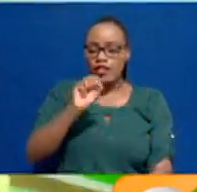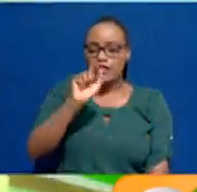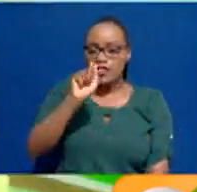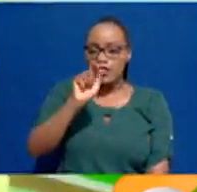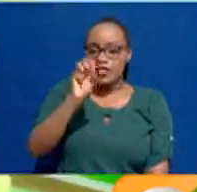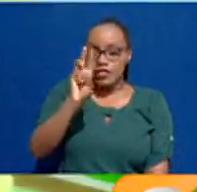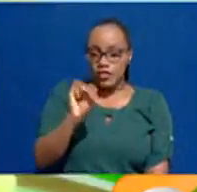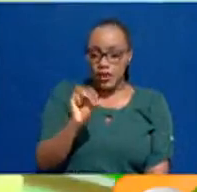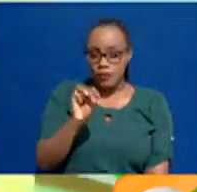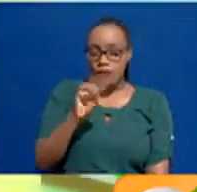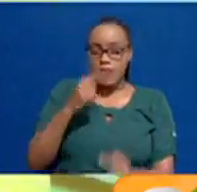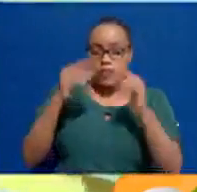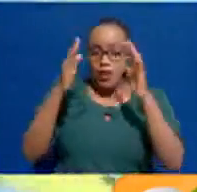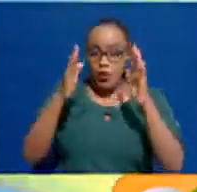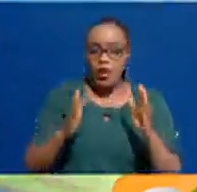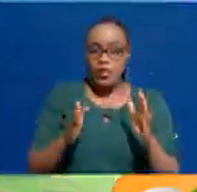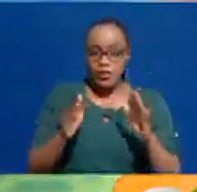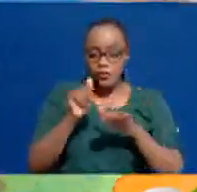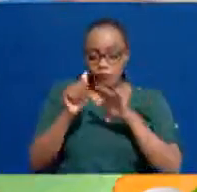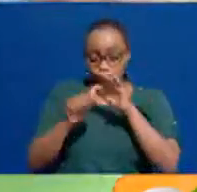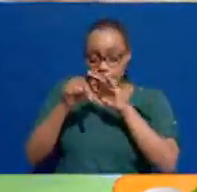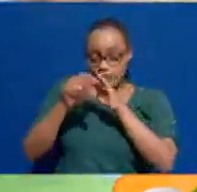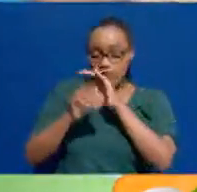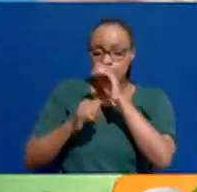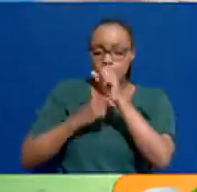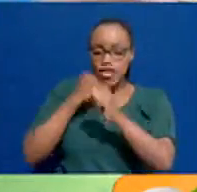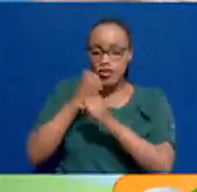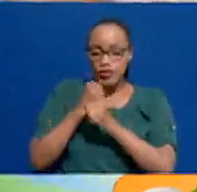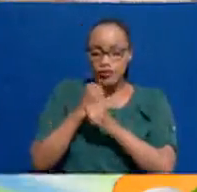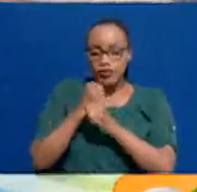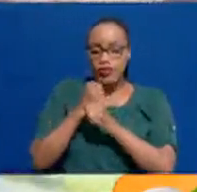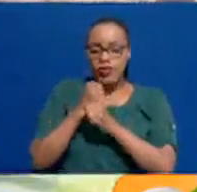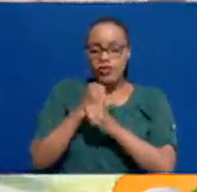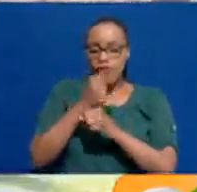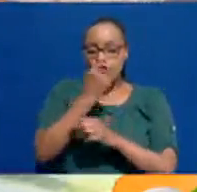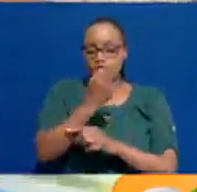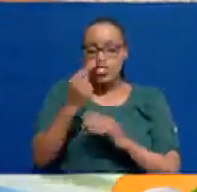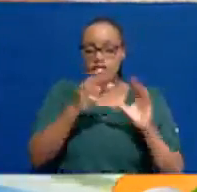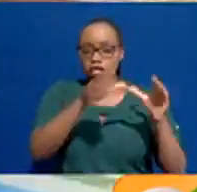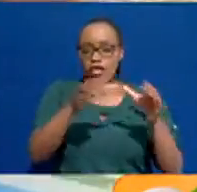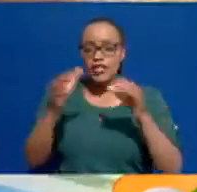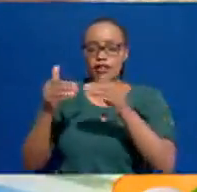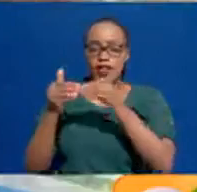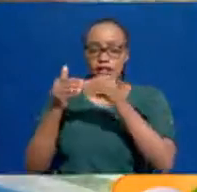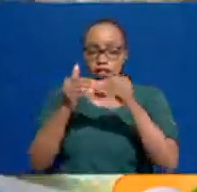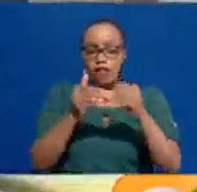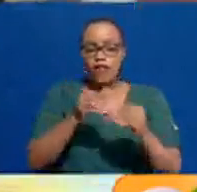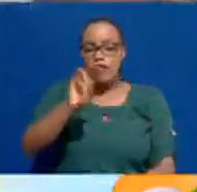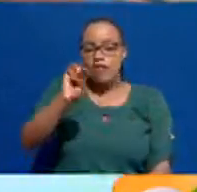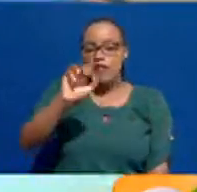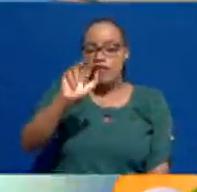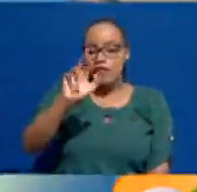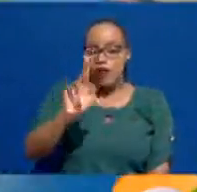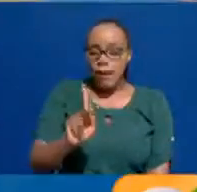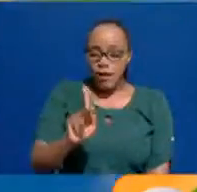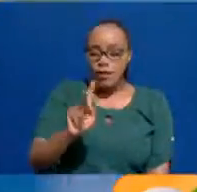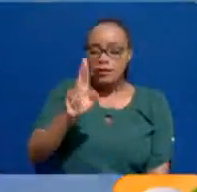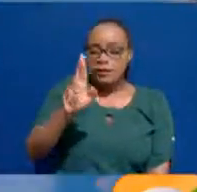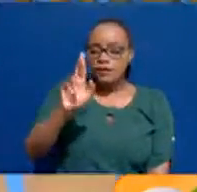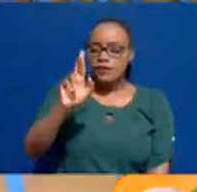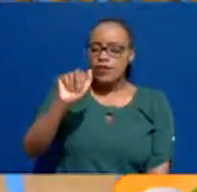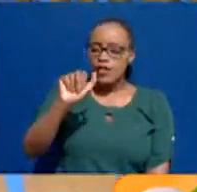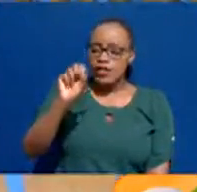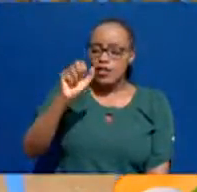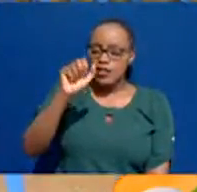workforce. Washindi wa makala ya mwaka huu kwenye kila kitengo wakiongozwa na Mark Wambua, Rashil